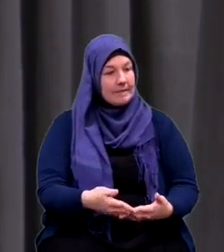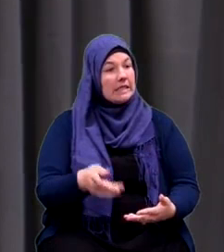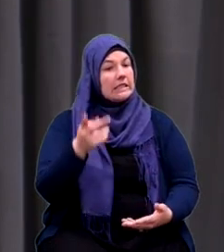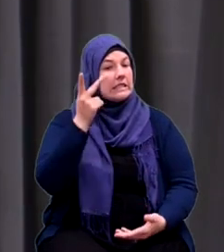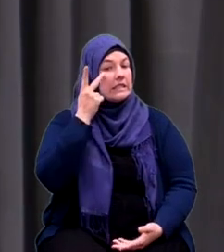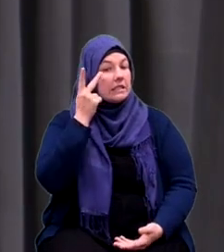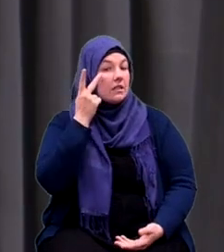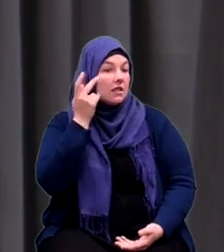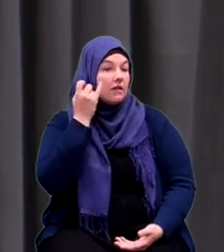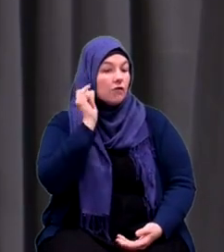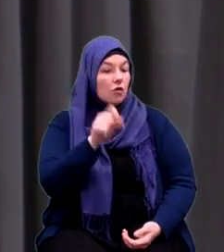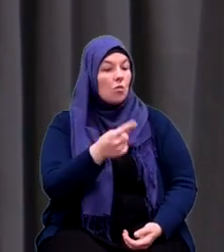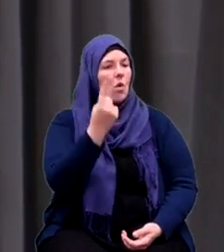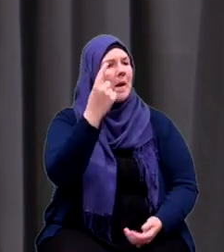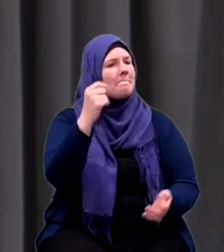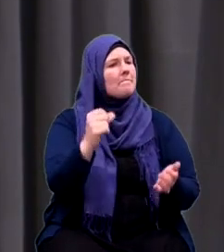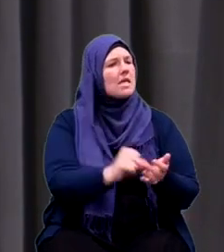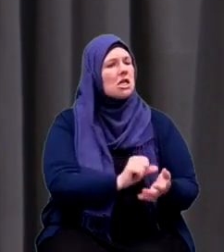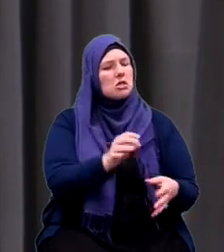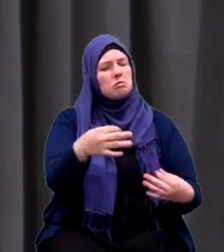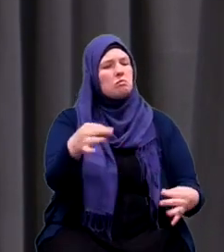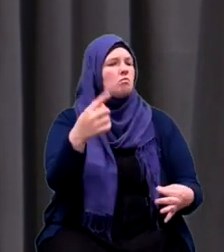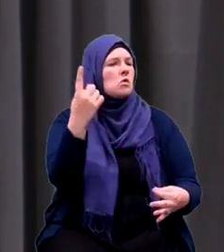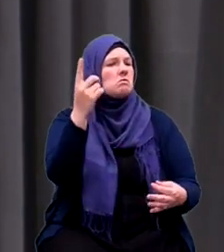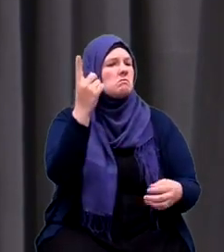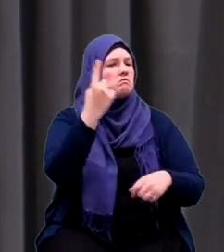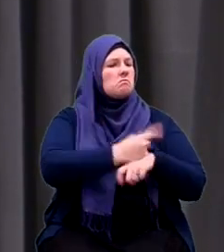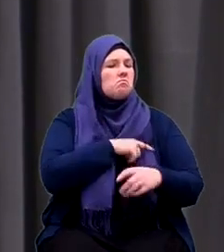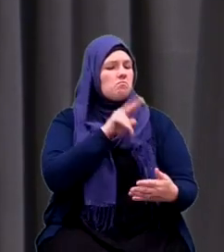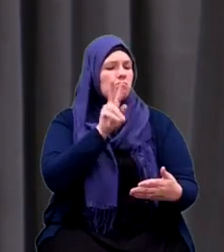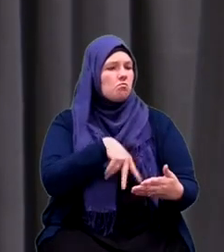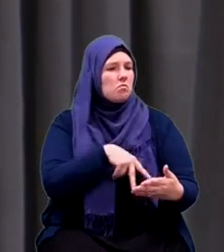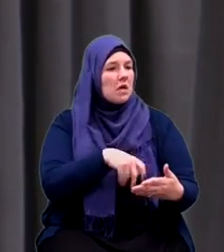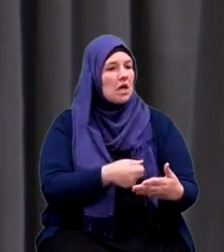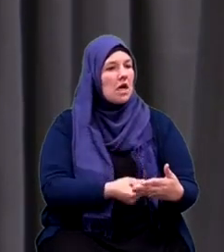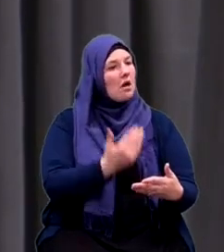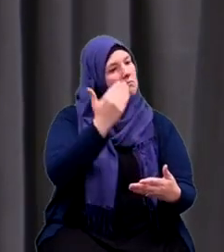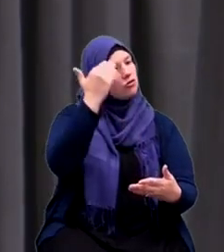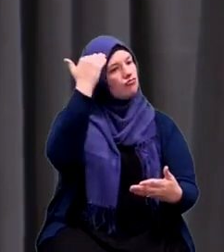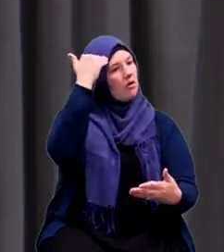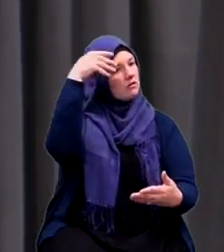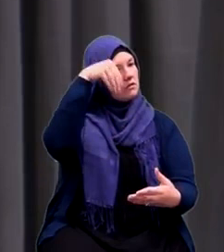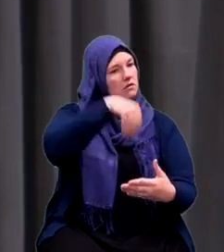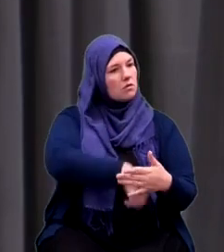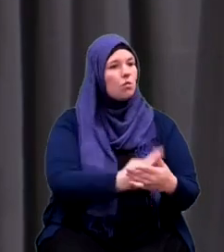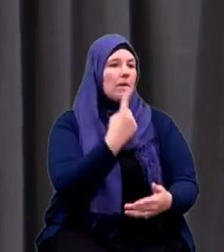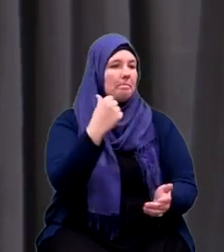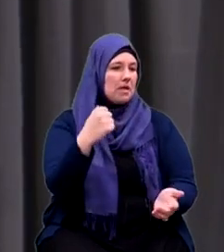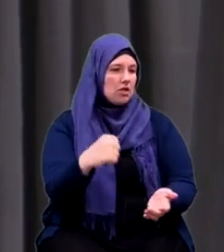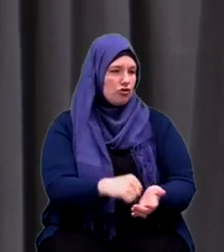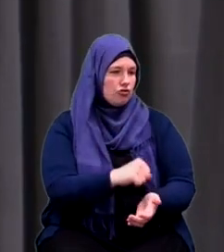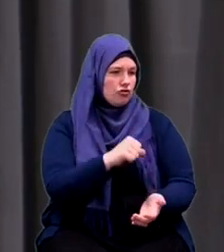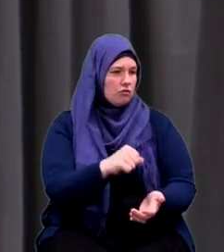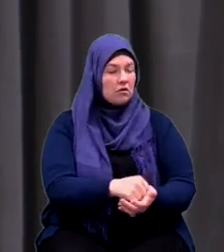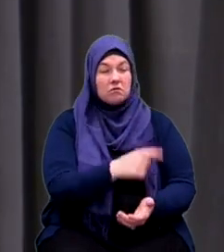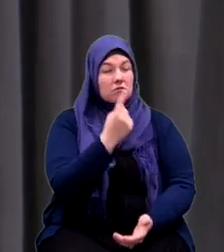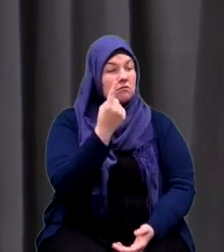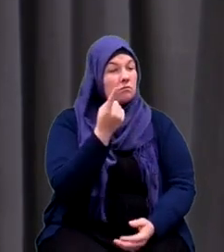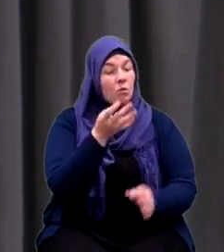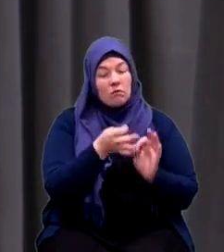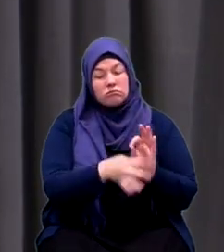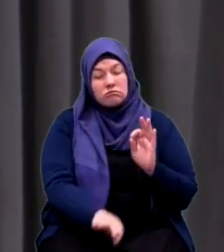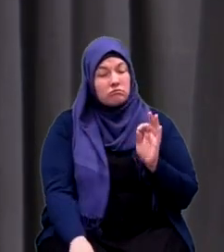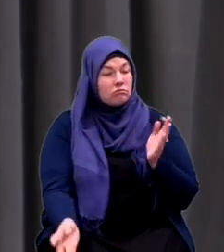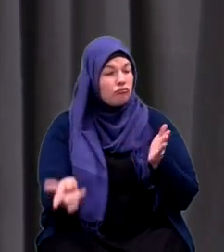see if you could take one page a day and how much knowledge it will give you. Just a simple